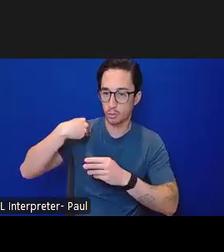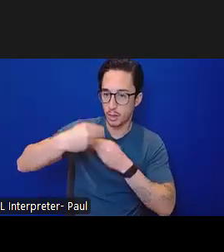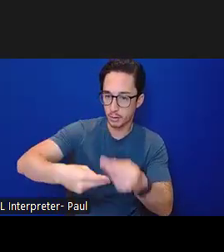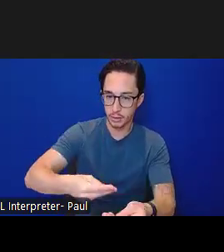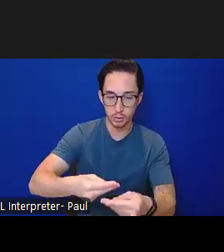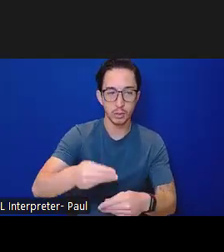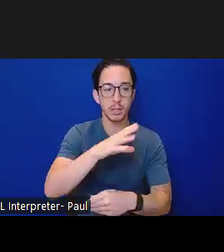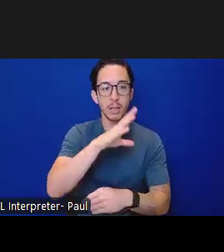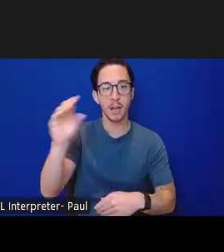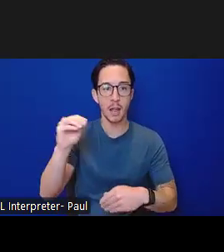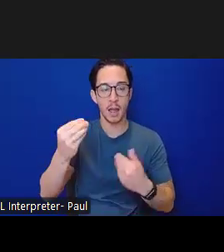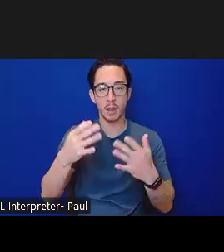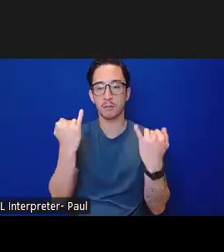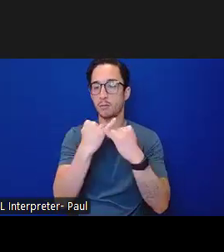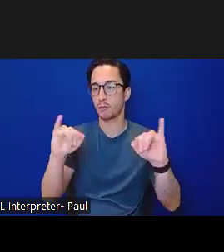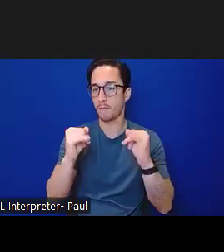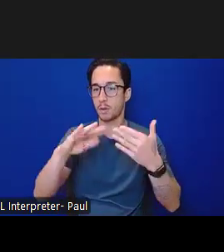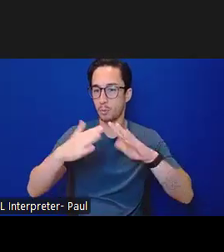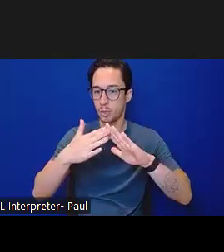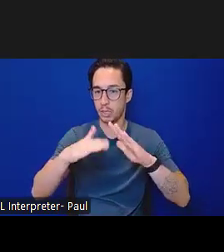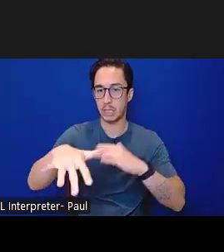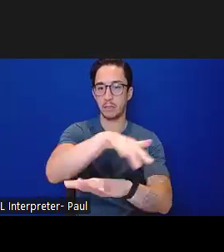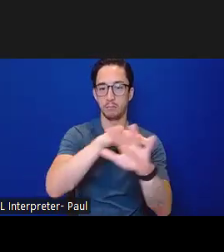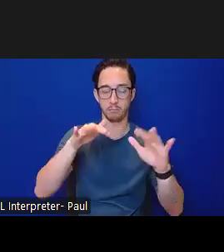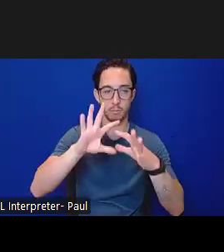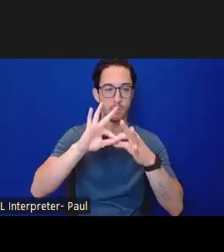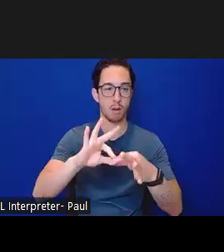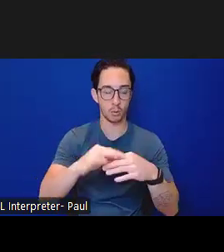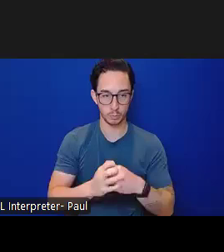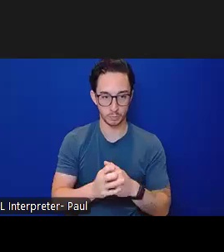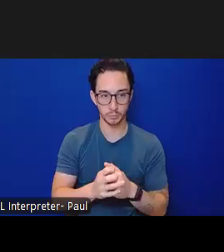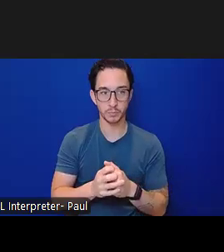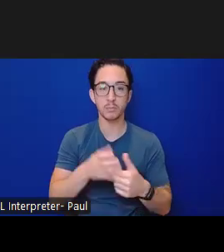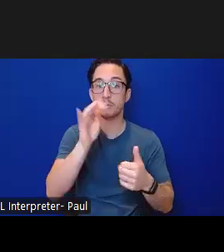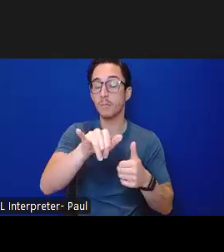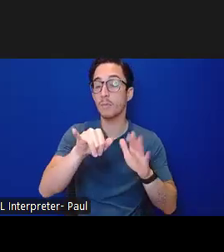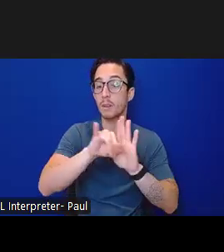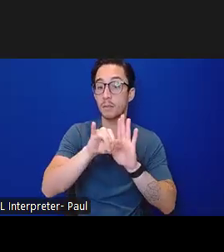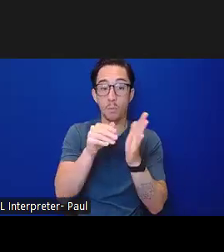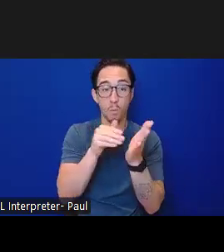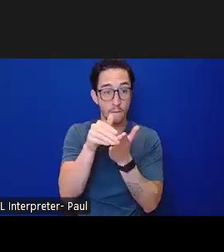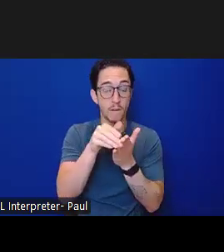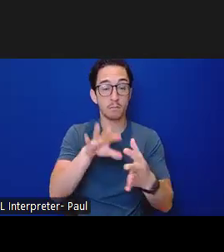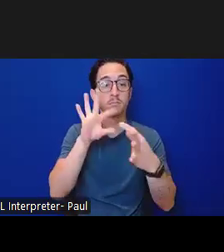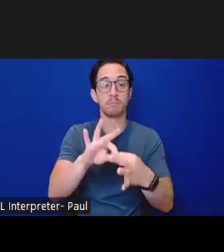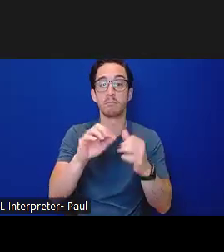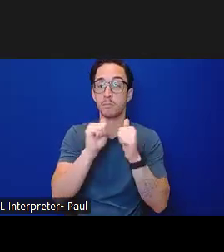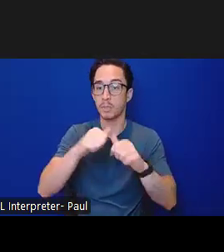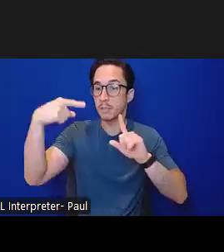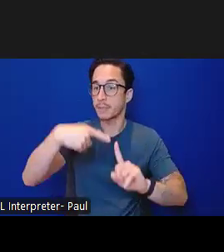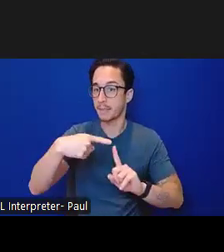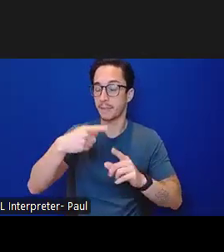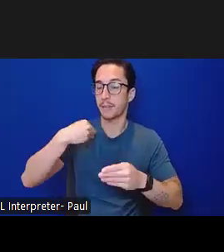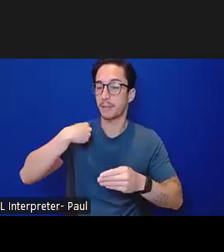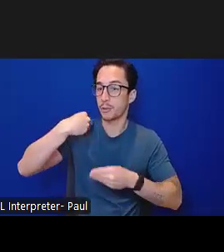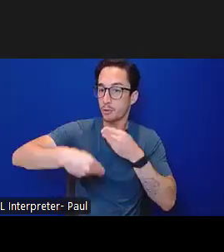and sovereign community that they belong to. This identity is oftentimes connected to specific